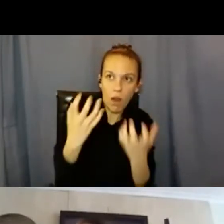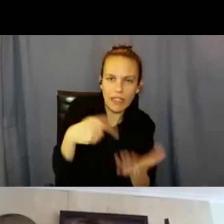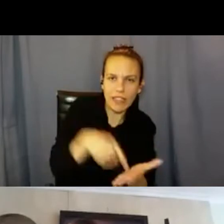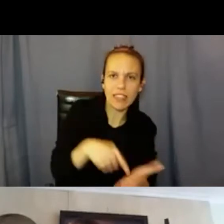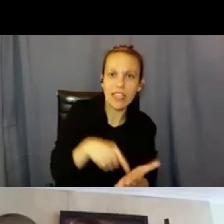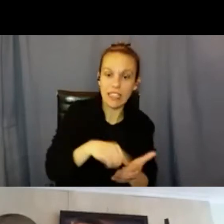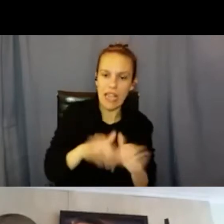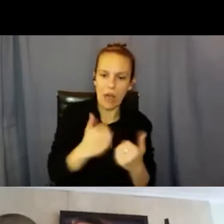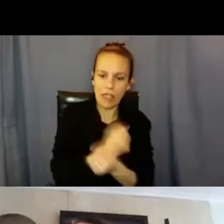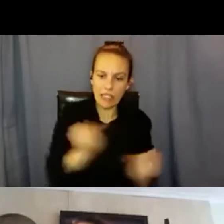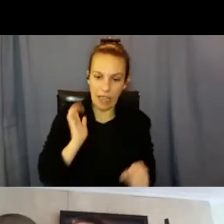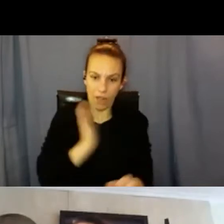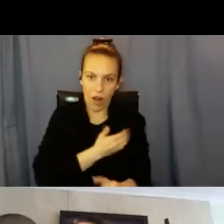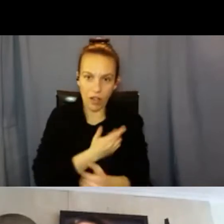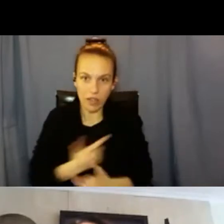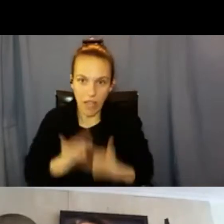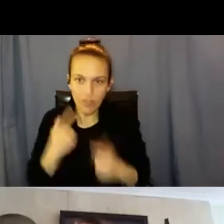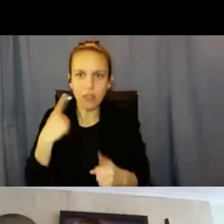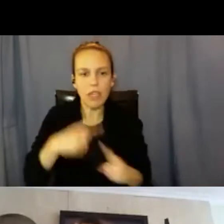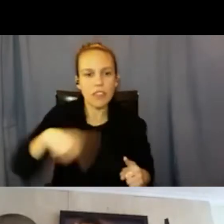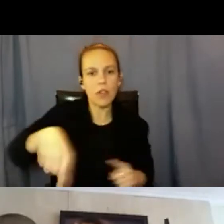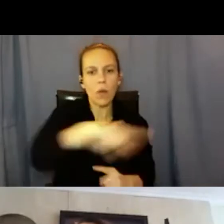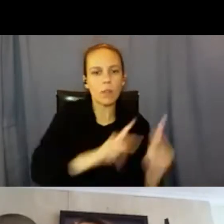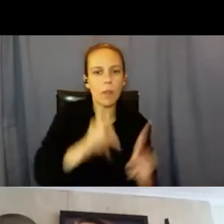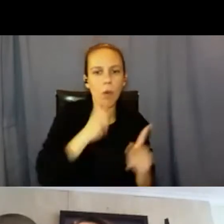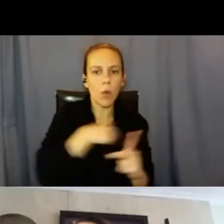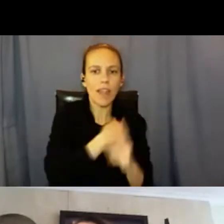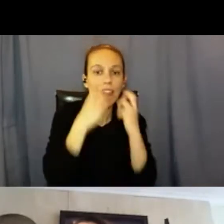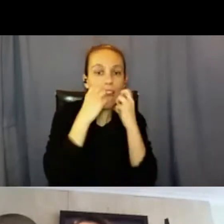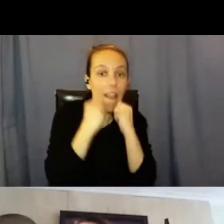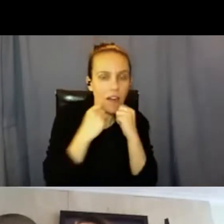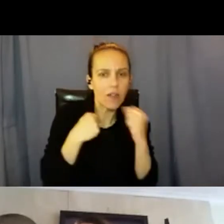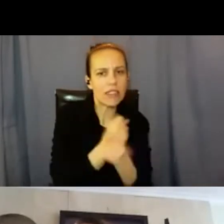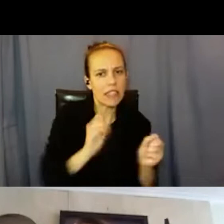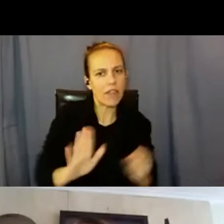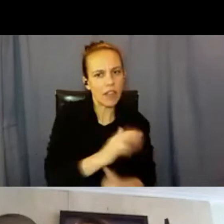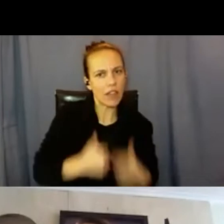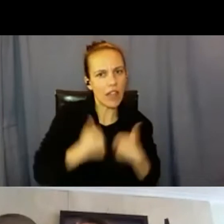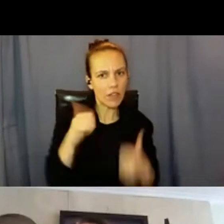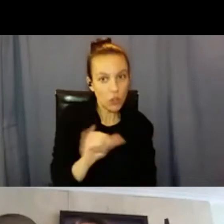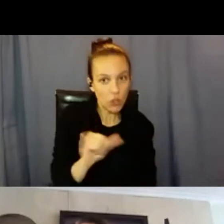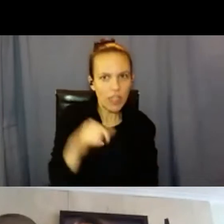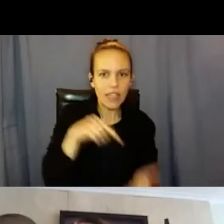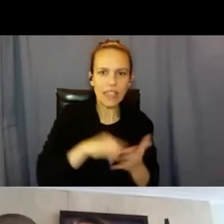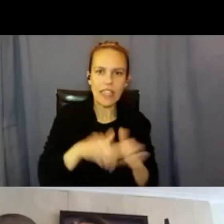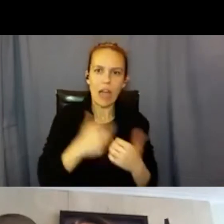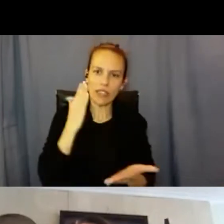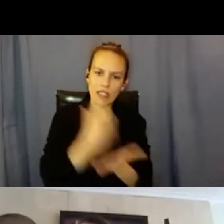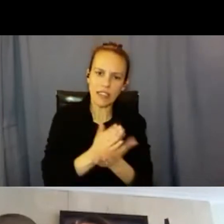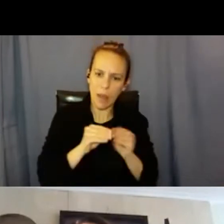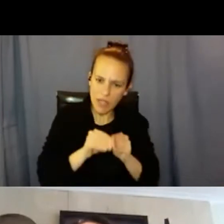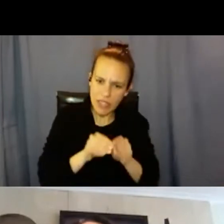of everyone we care about. And this is how we save and help the stop of spread of COVID-19 in our